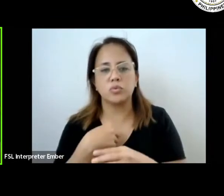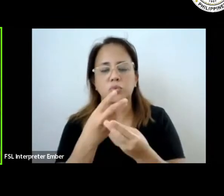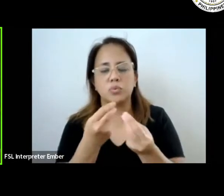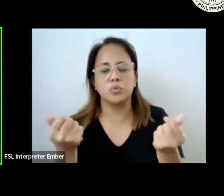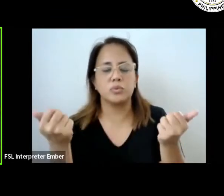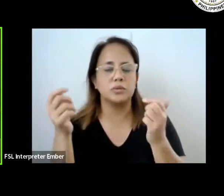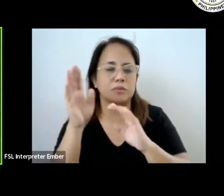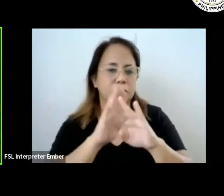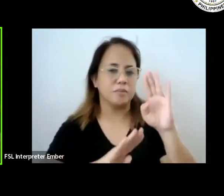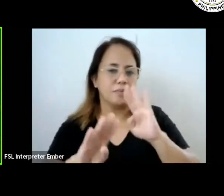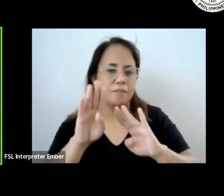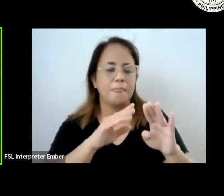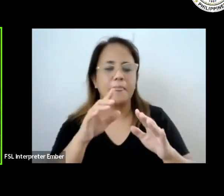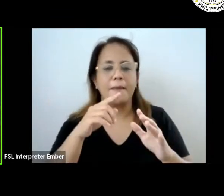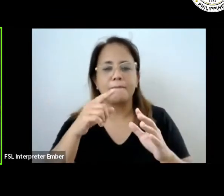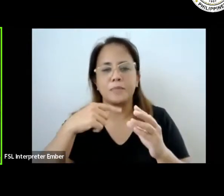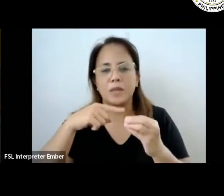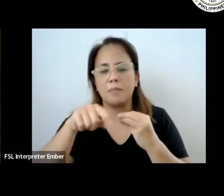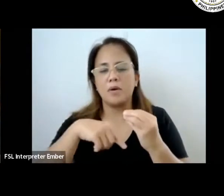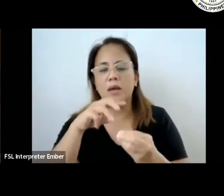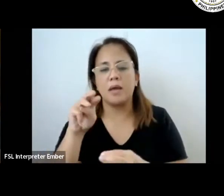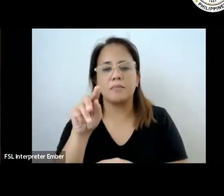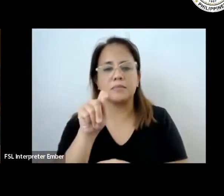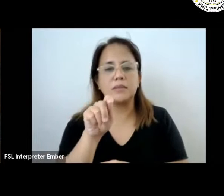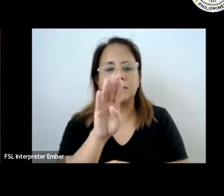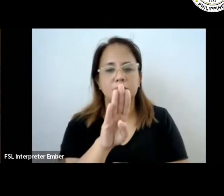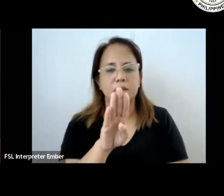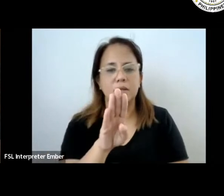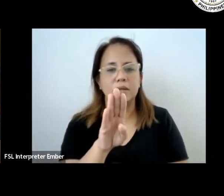issues surrounding the MTB